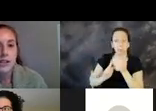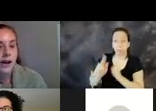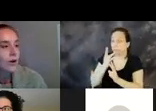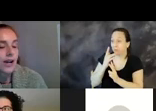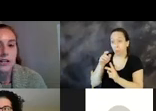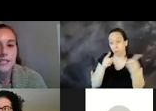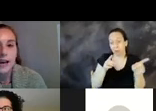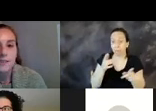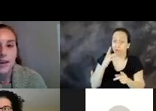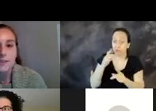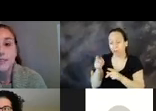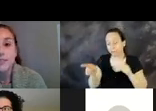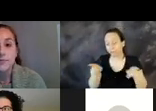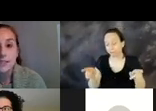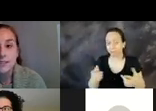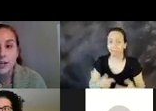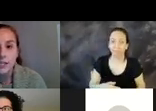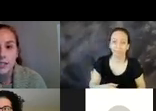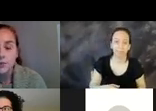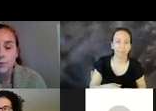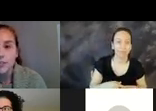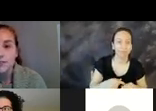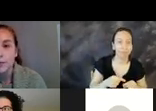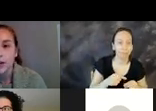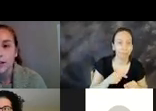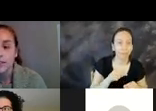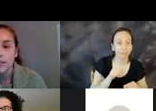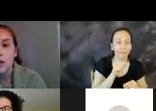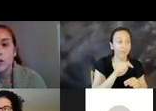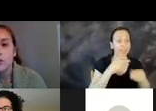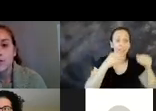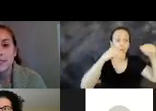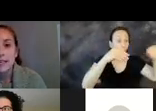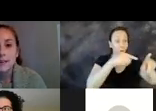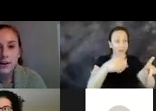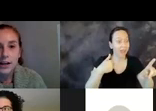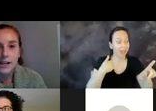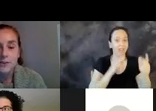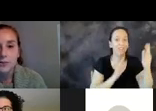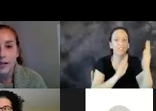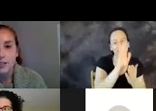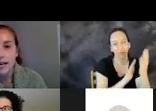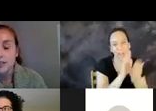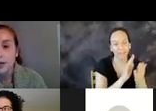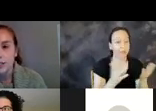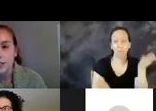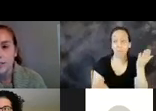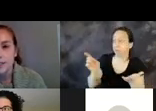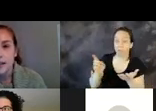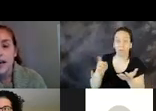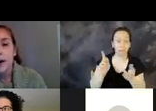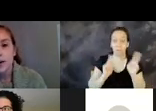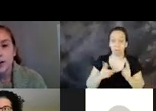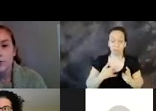retailers will allow our riders to have a face-to-face interaction to purchase fare products, which may feel safer and allow for riders to ask